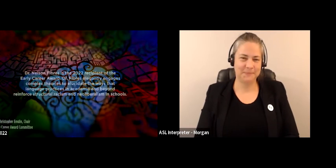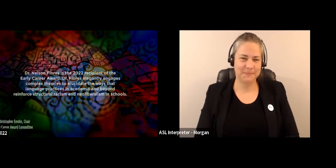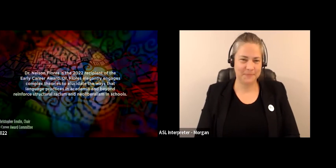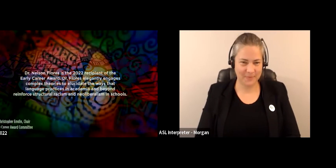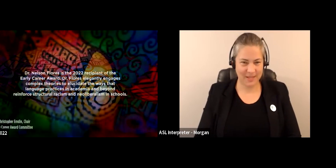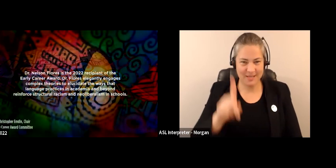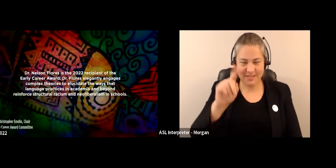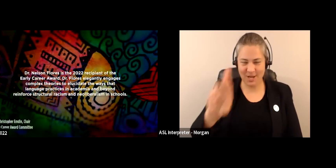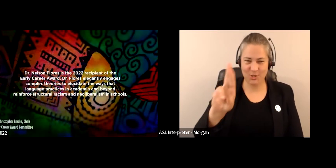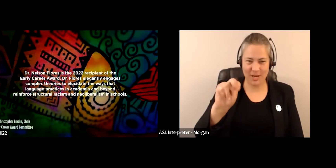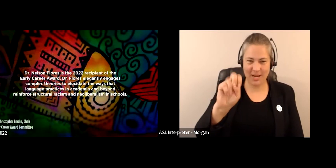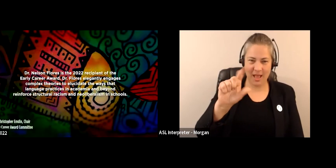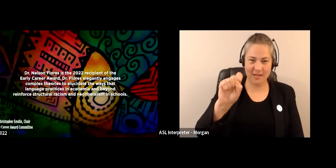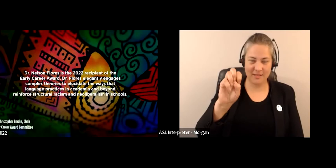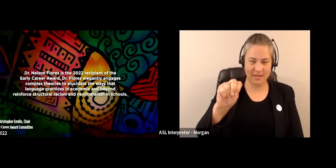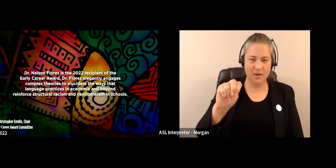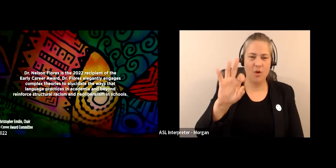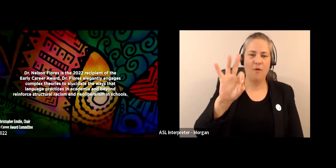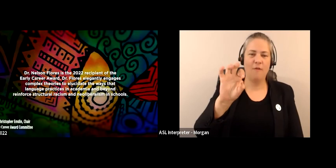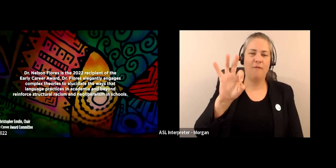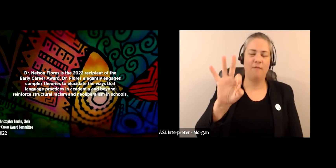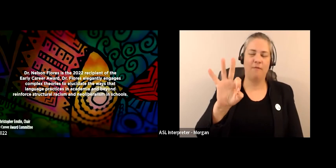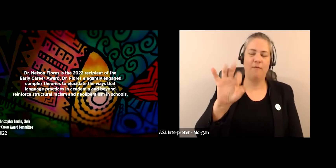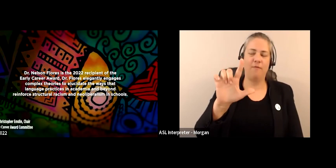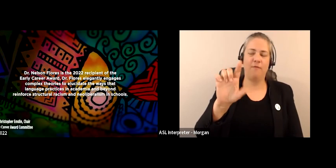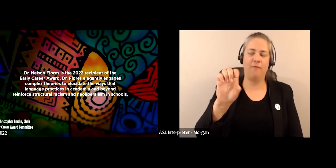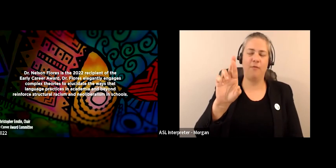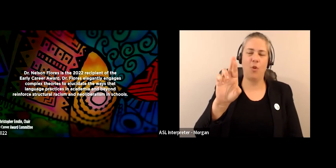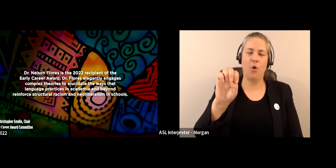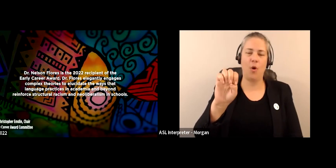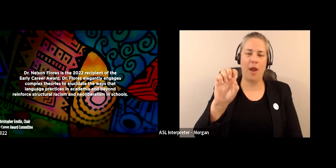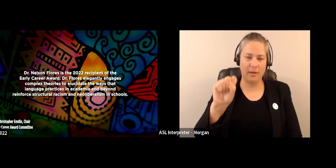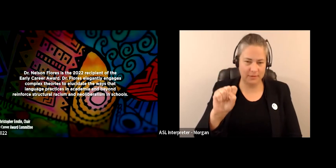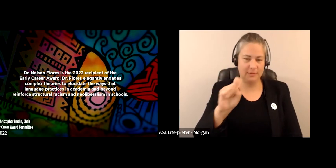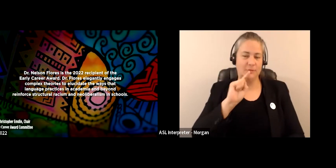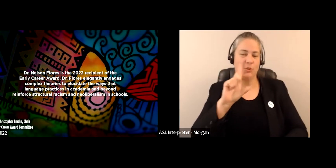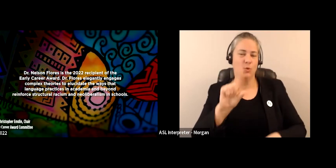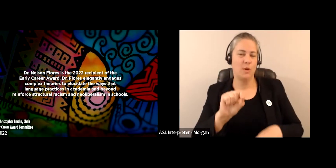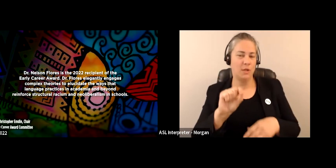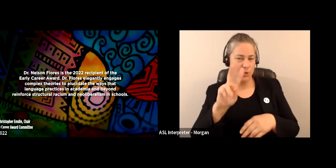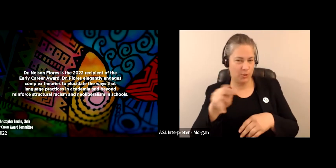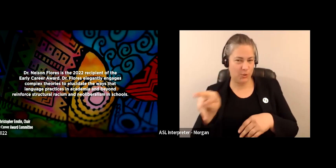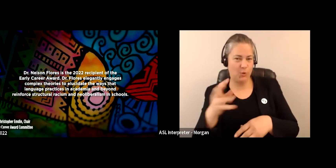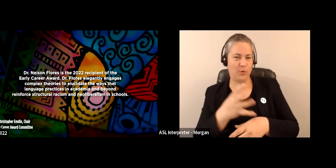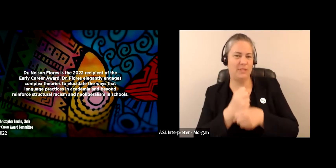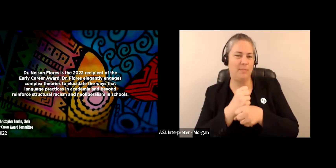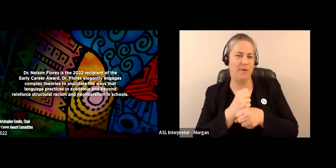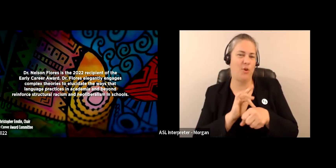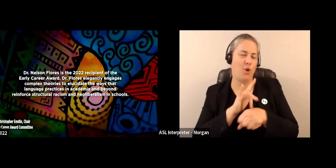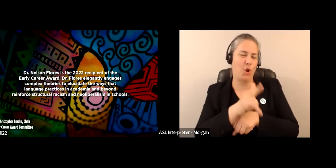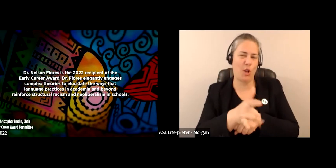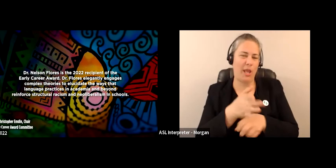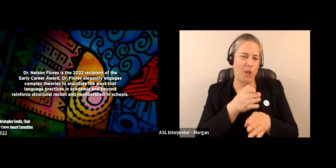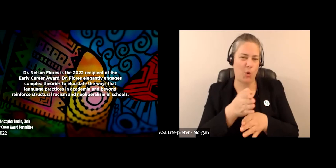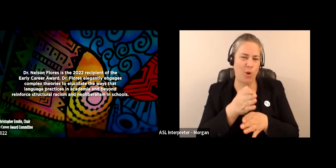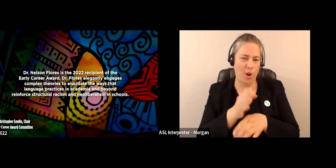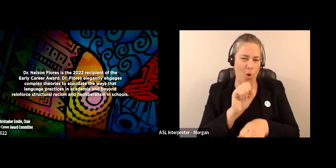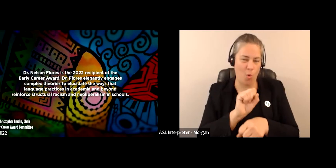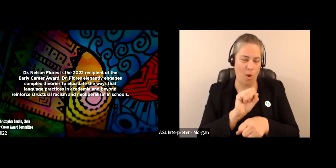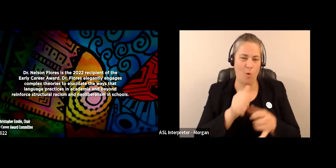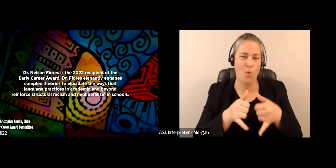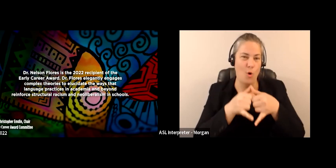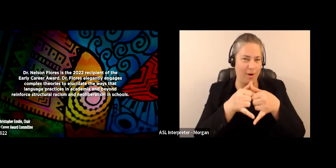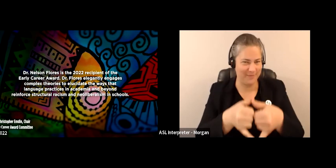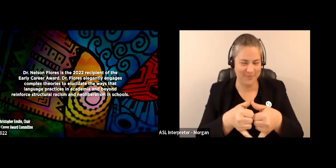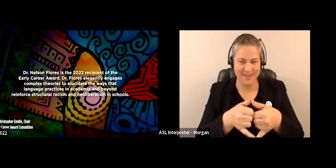Dr. Nelson Flores is the 2022 recipient of the AERA Early Career Award. Dr.